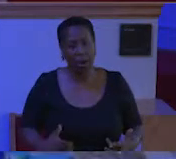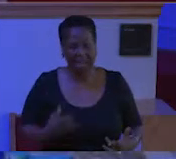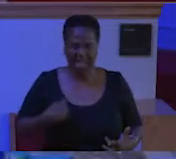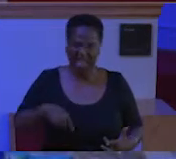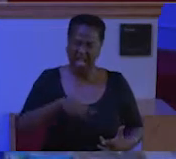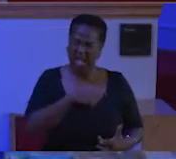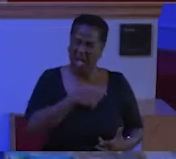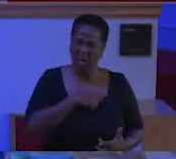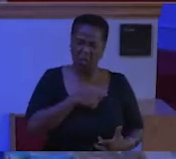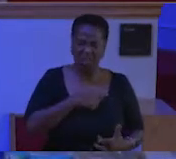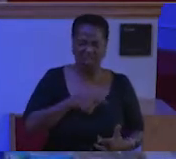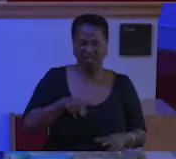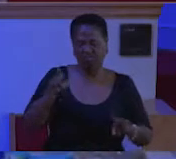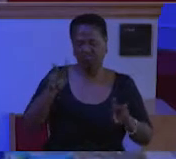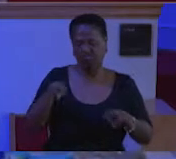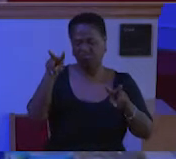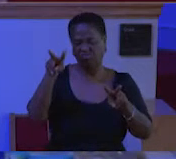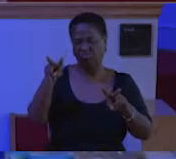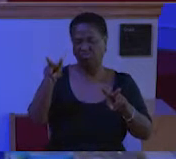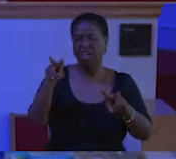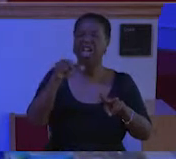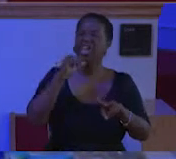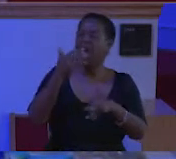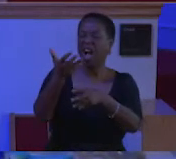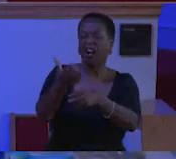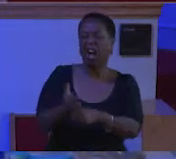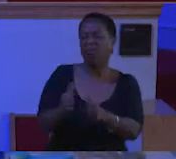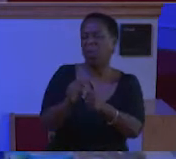lose confidence in other people.